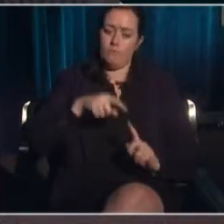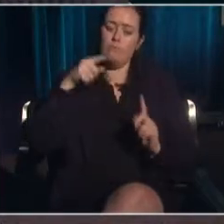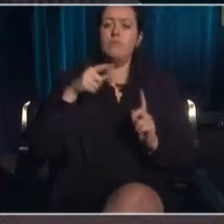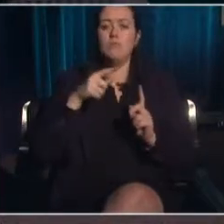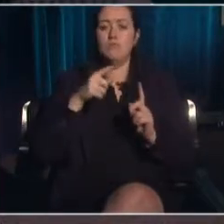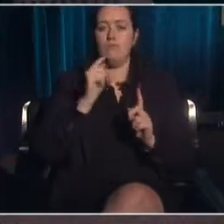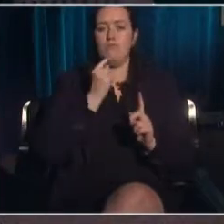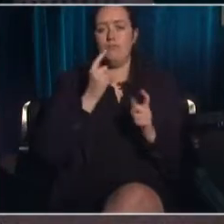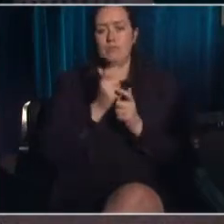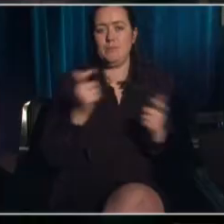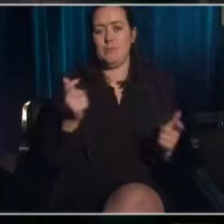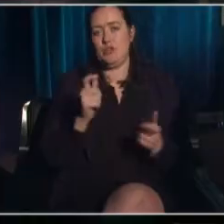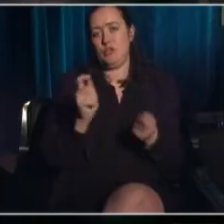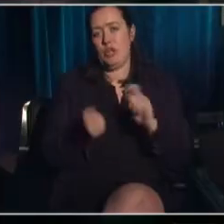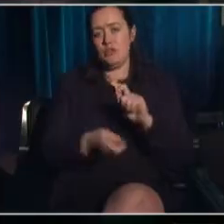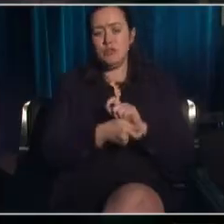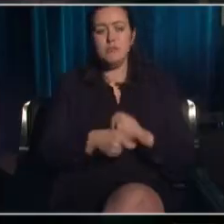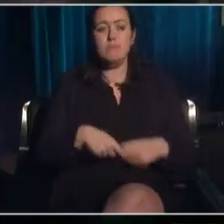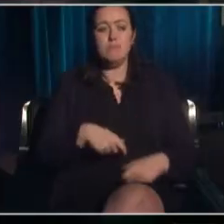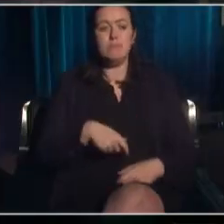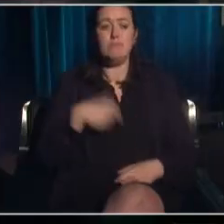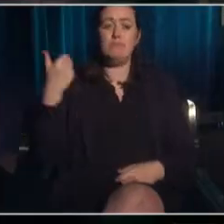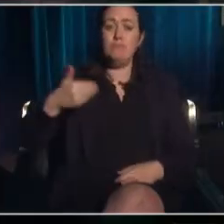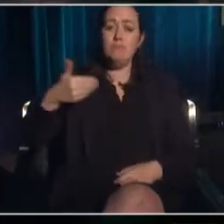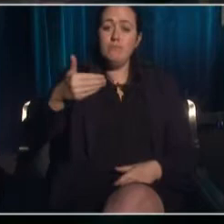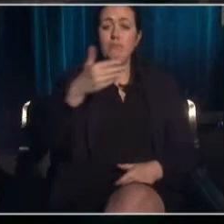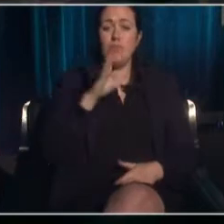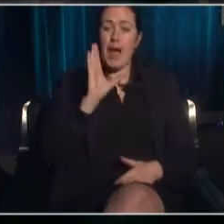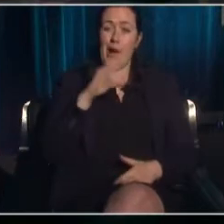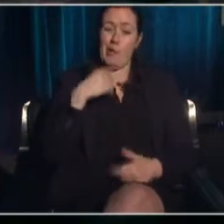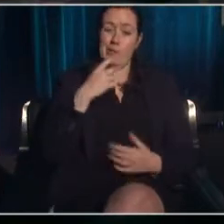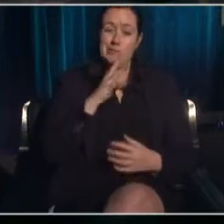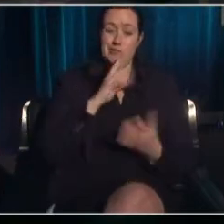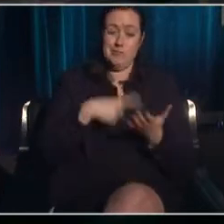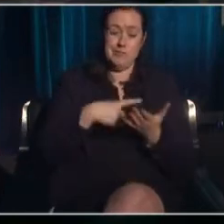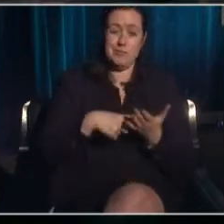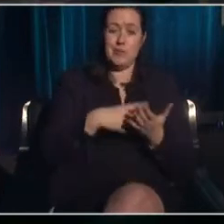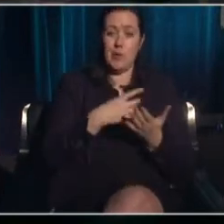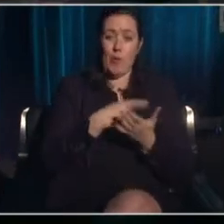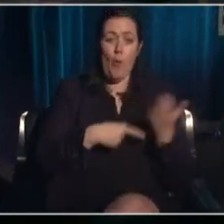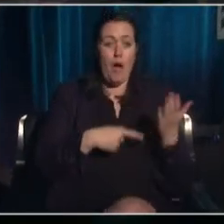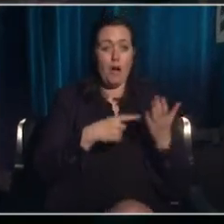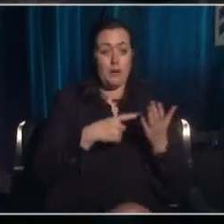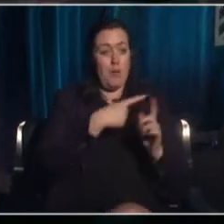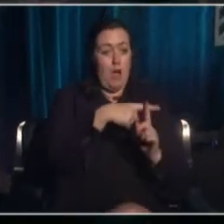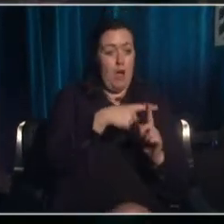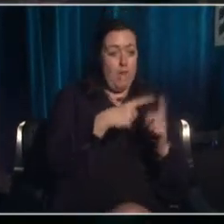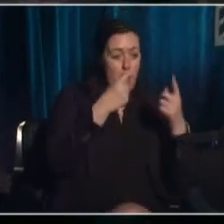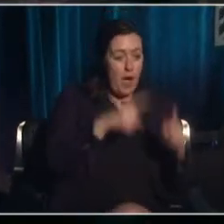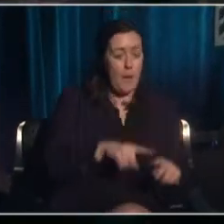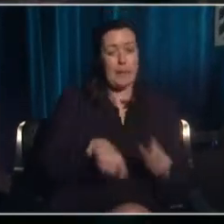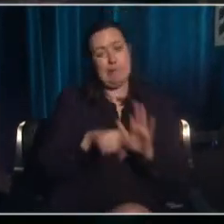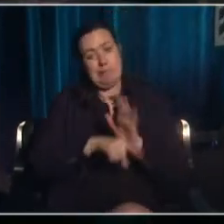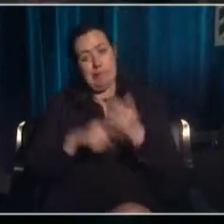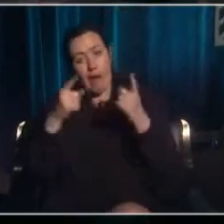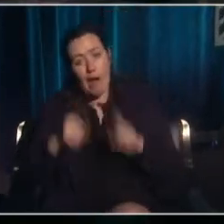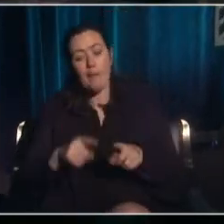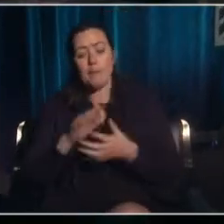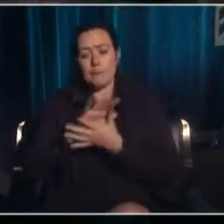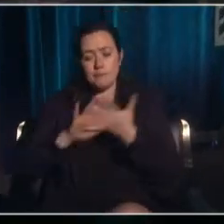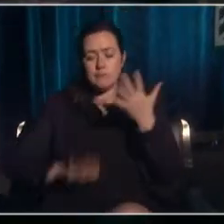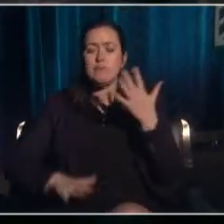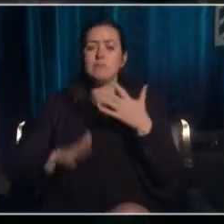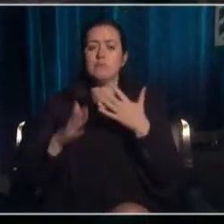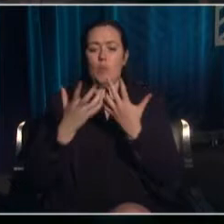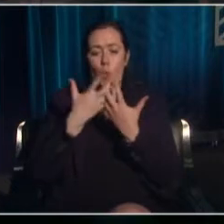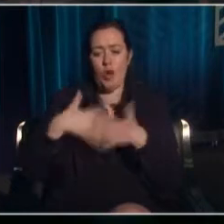I'm going to talk a lot about what we've learnt, the good things, the bad things, and I'm more than happy to answer plenty of questions about the challenges at the